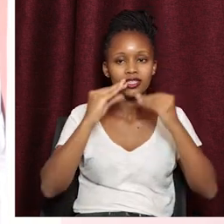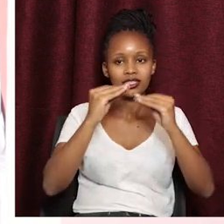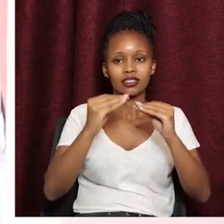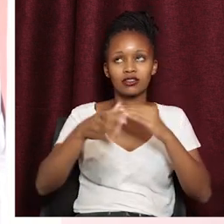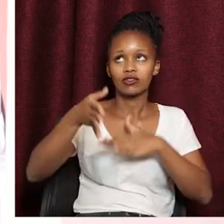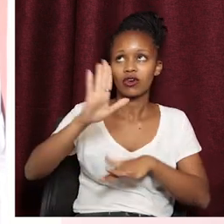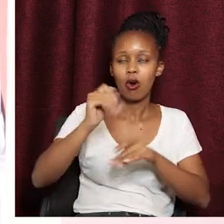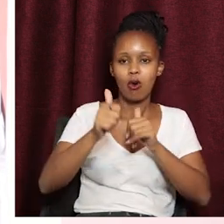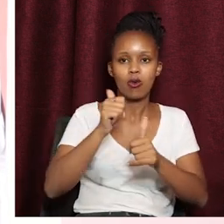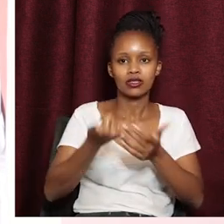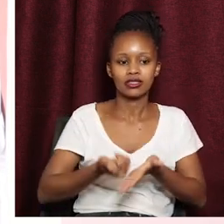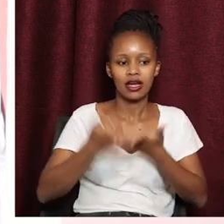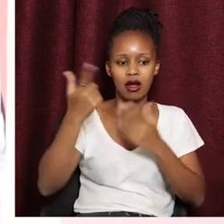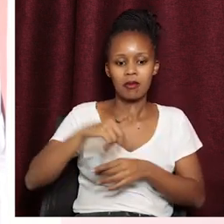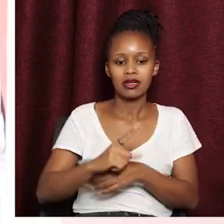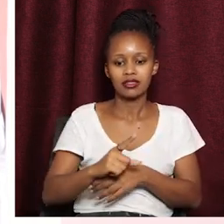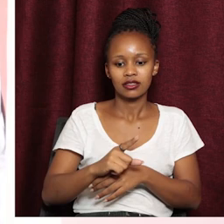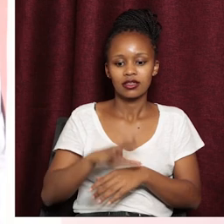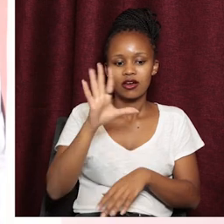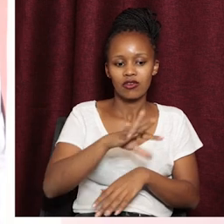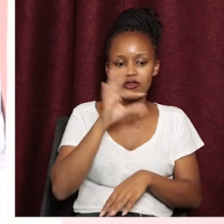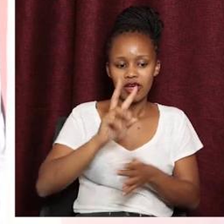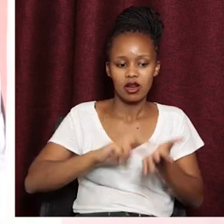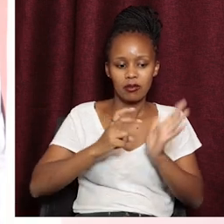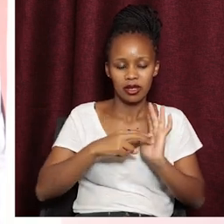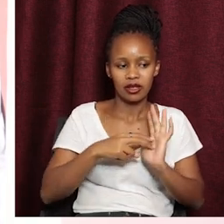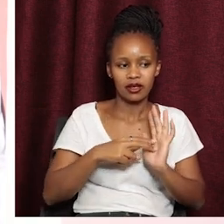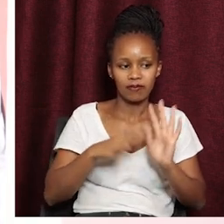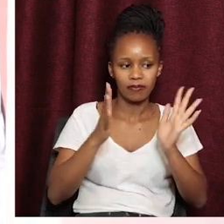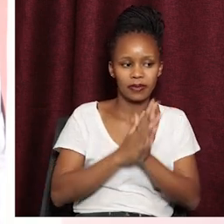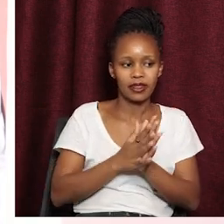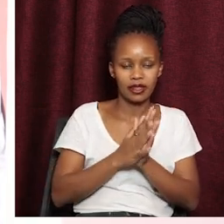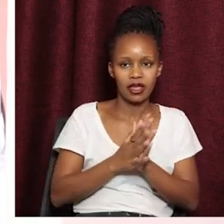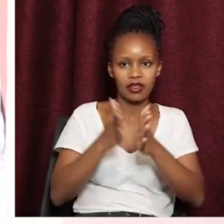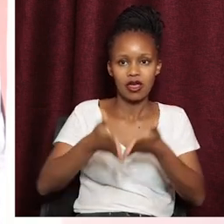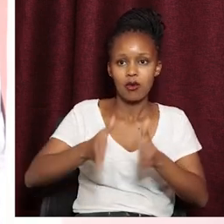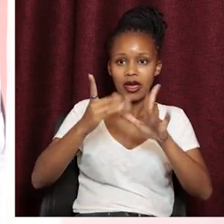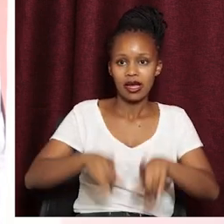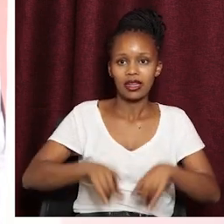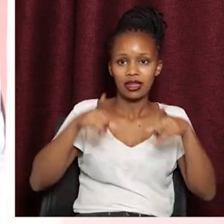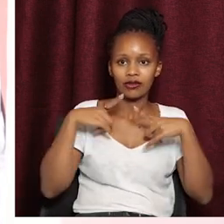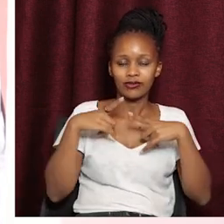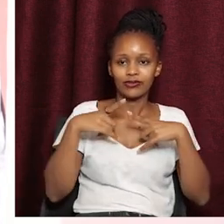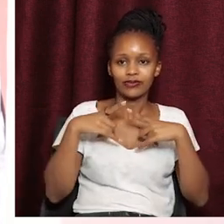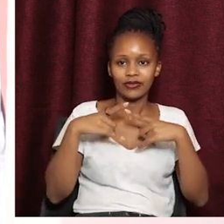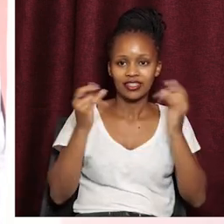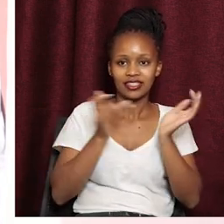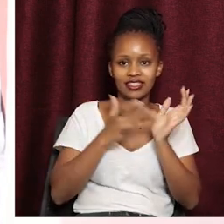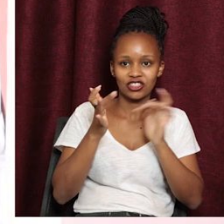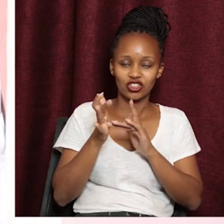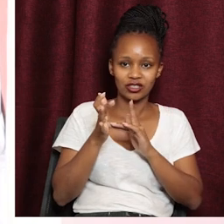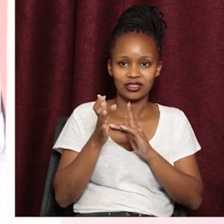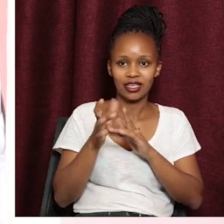teachings, which will help us find meanings and directions in life.